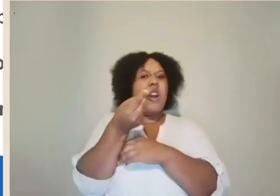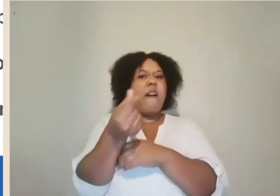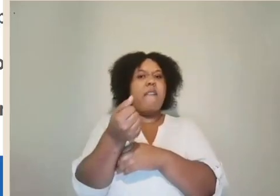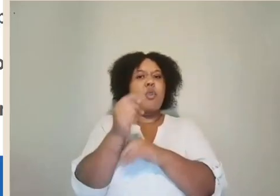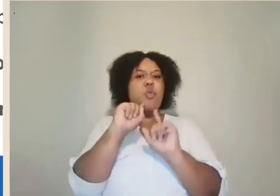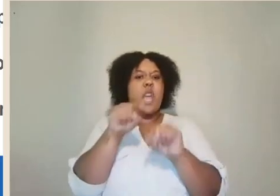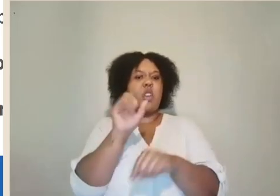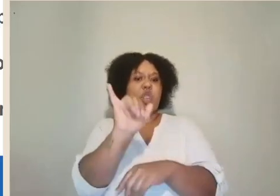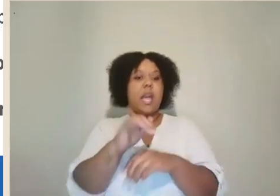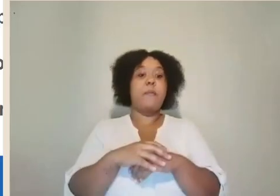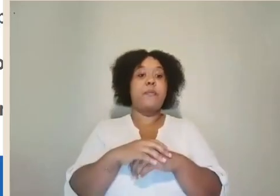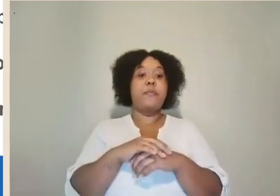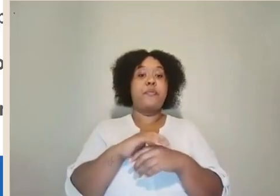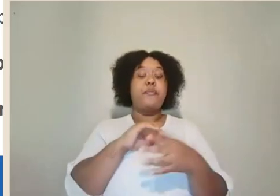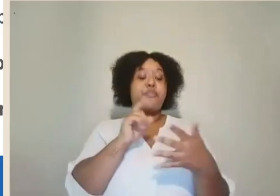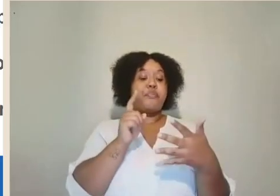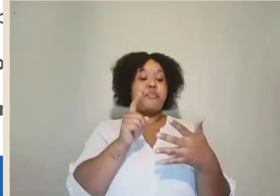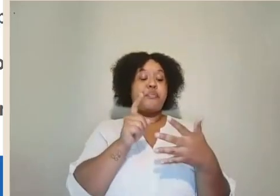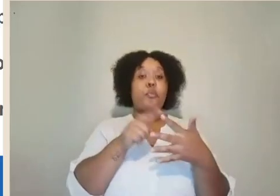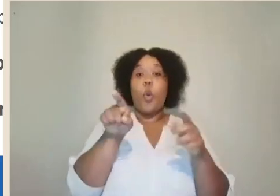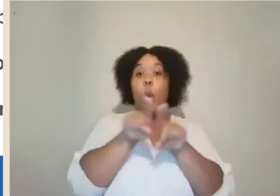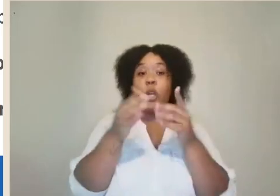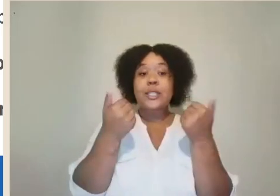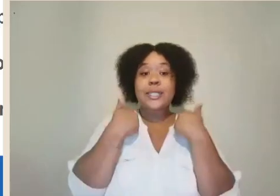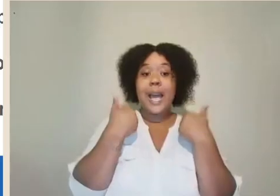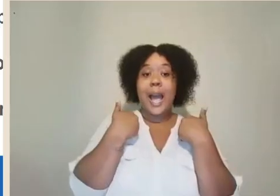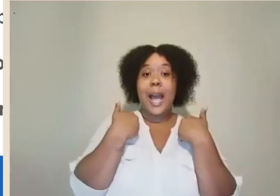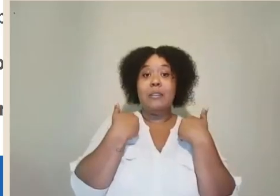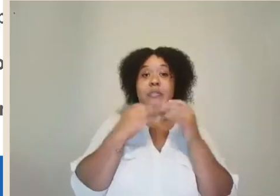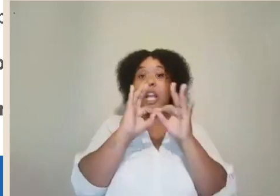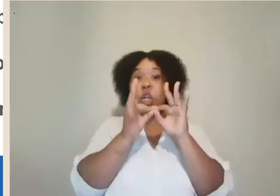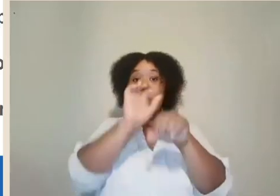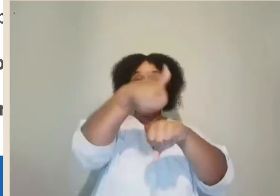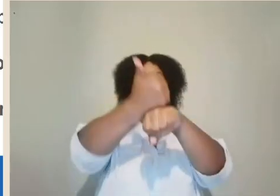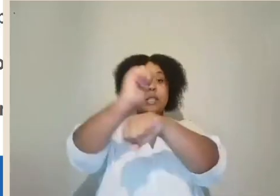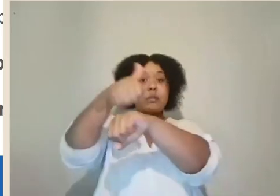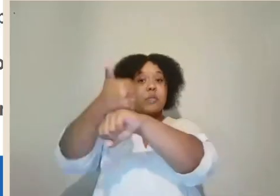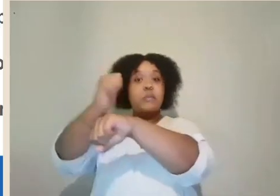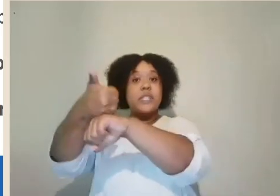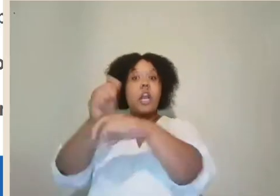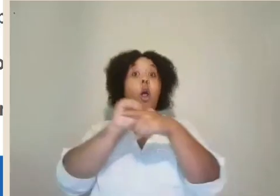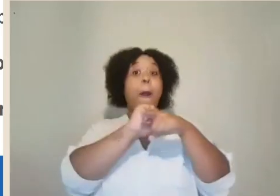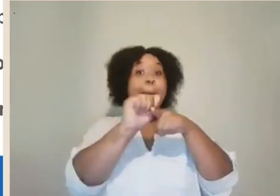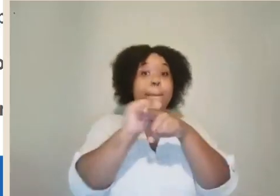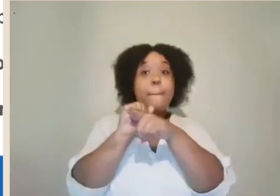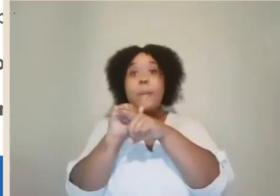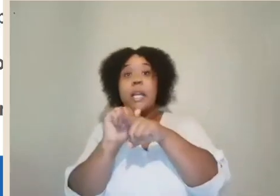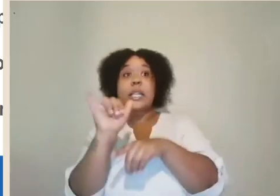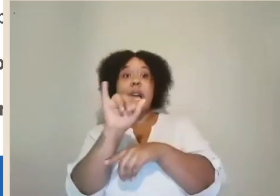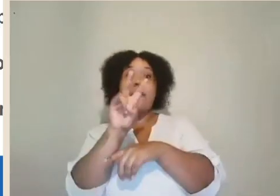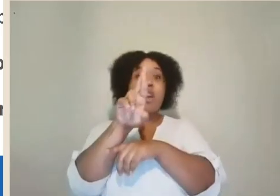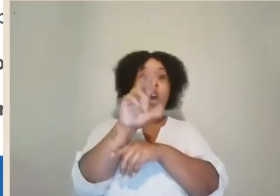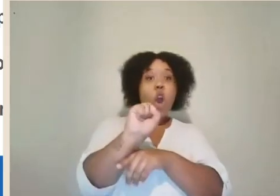We also have interpreting stations module, and this is when students practice and perfect their skills in doing over the phone